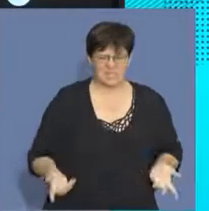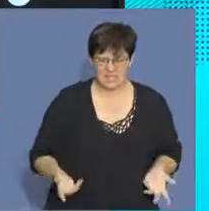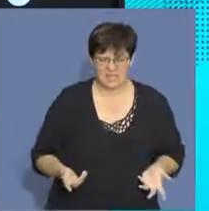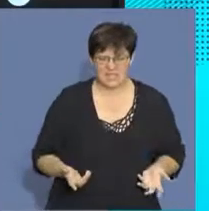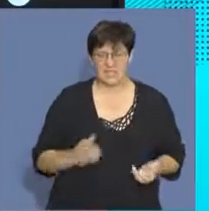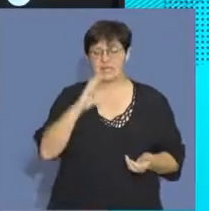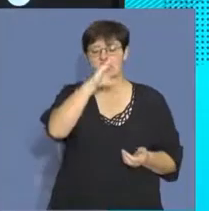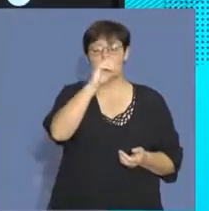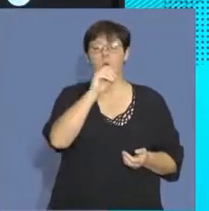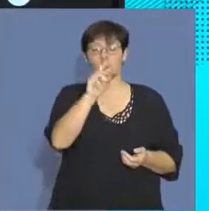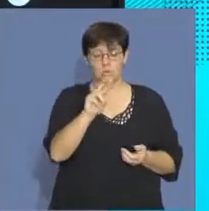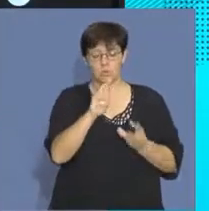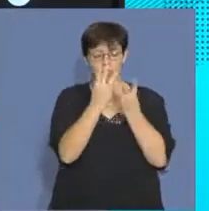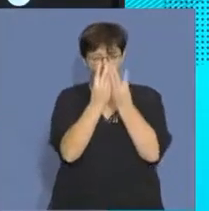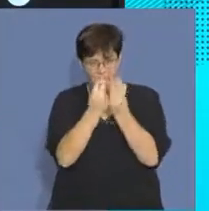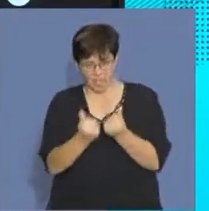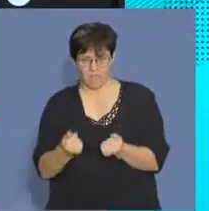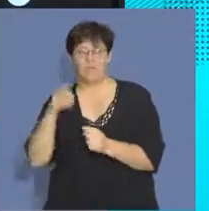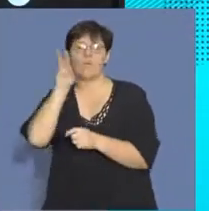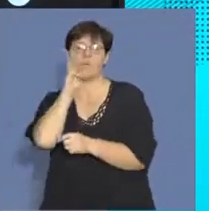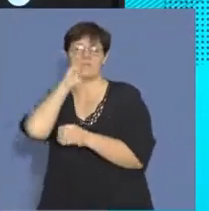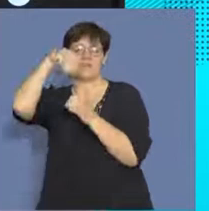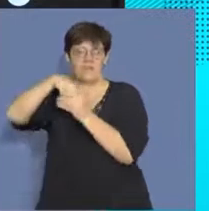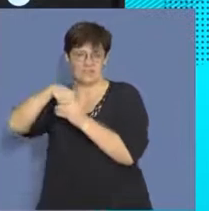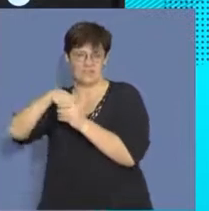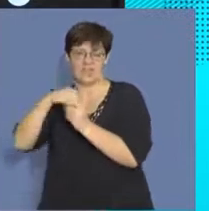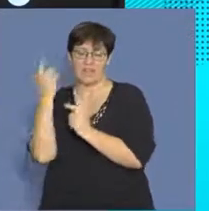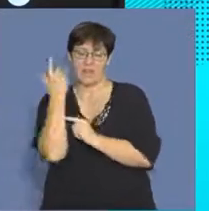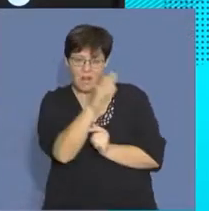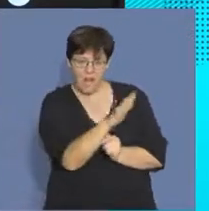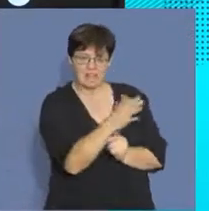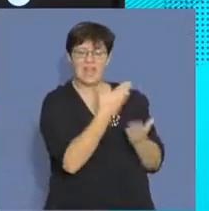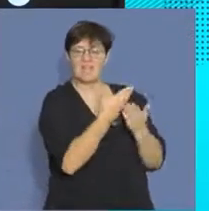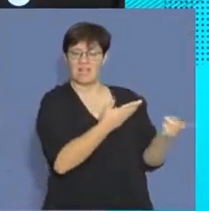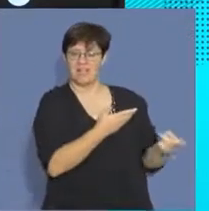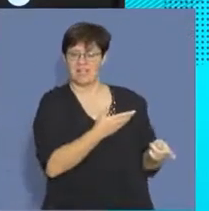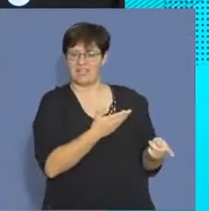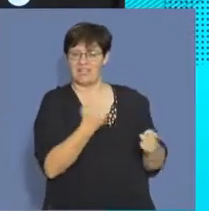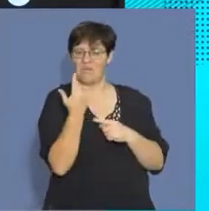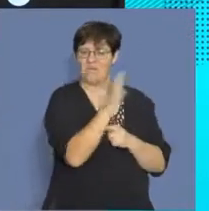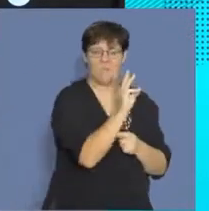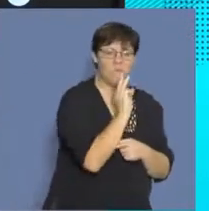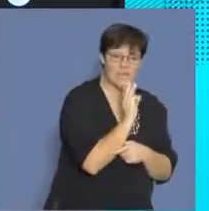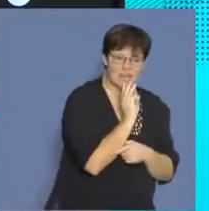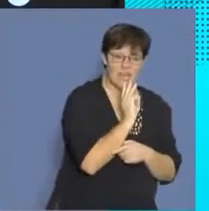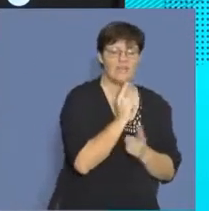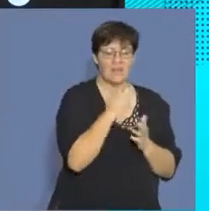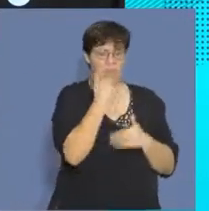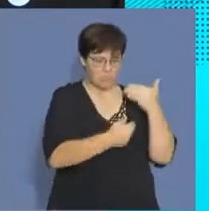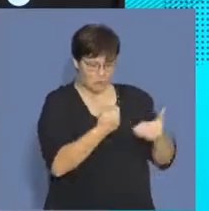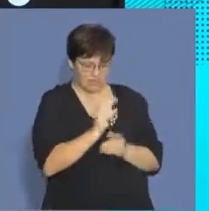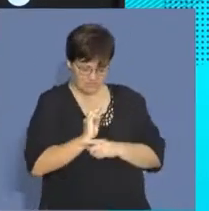carbon dioxide dissolves with water and is available to plants, both your aquatic plants, for the process